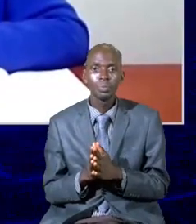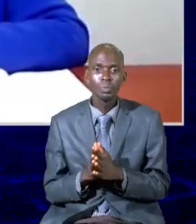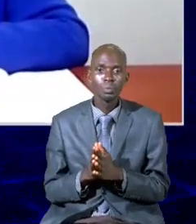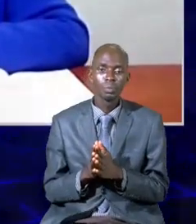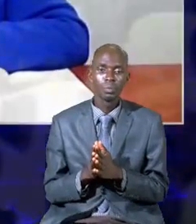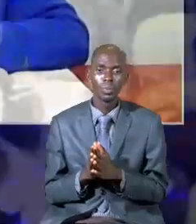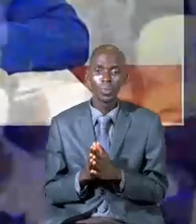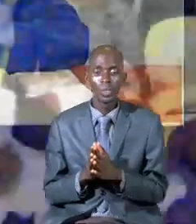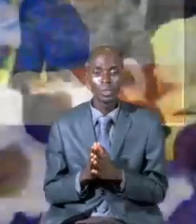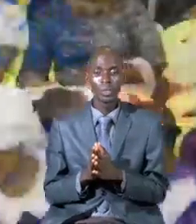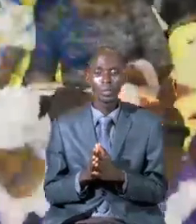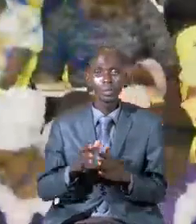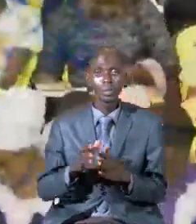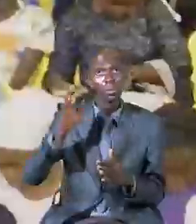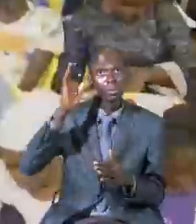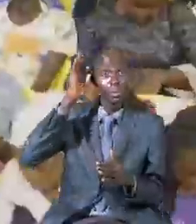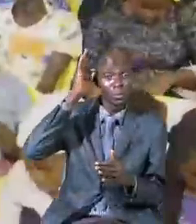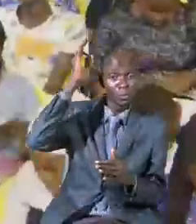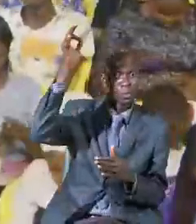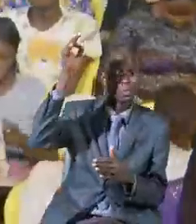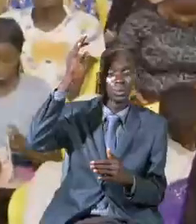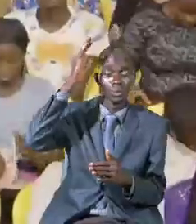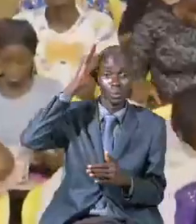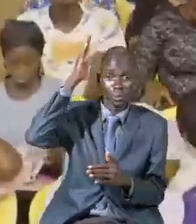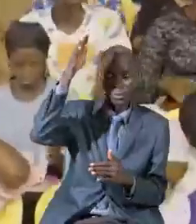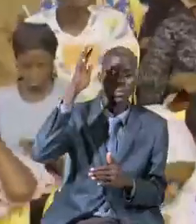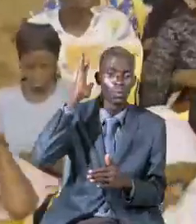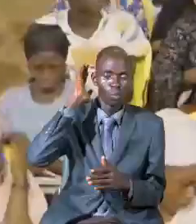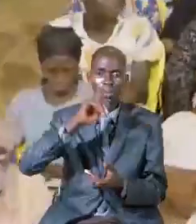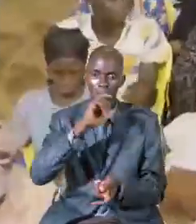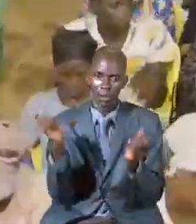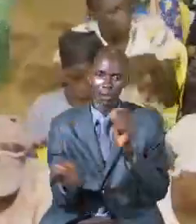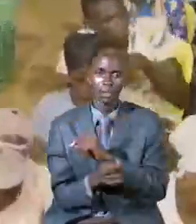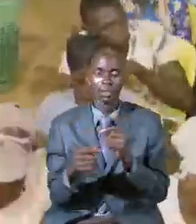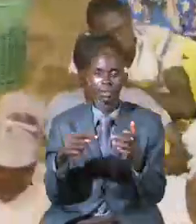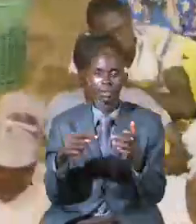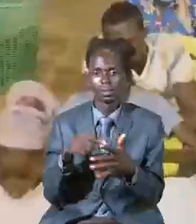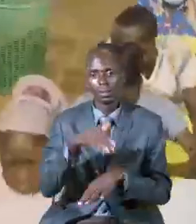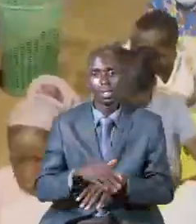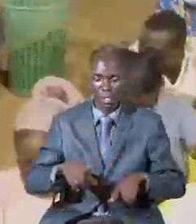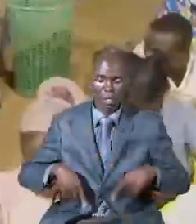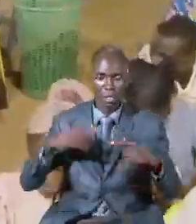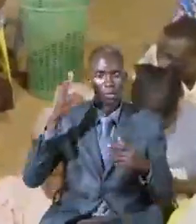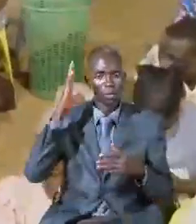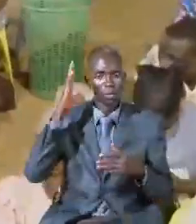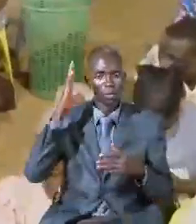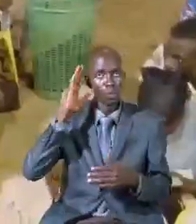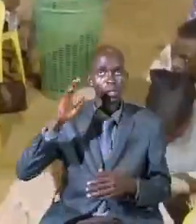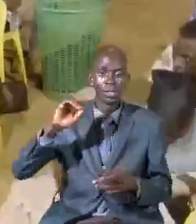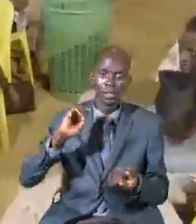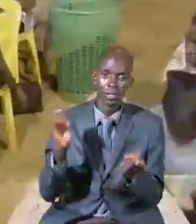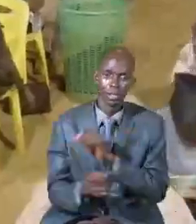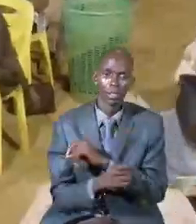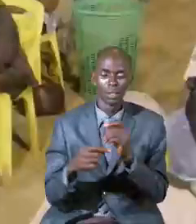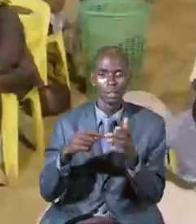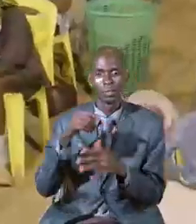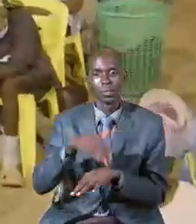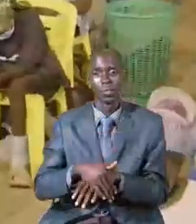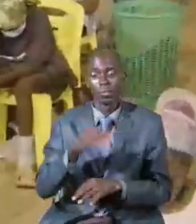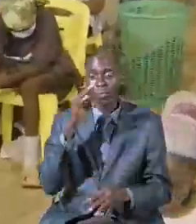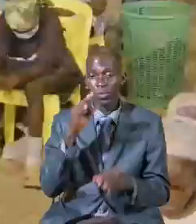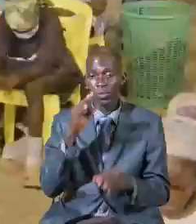Destinies are going to change here tonight. Lives are going to change here tonight. If the world